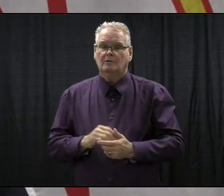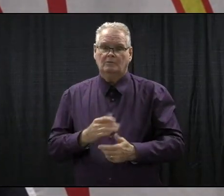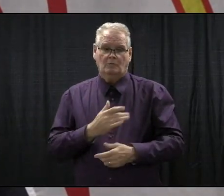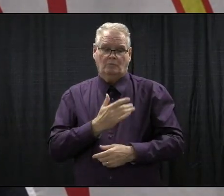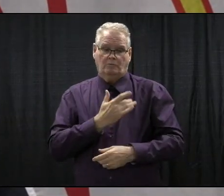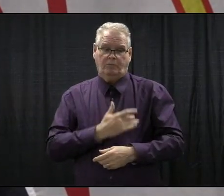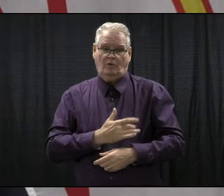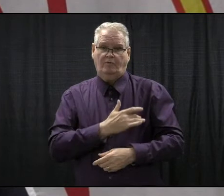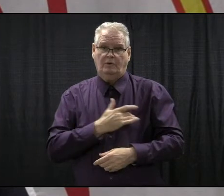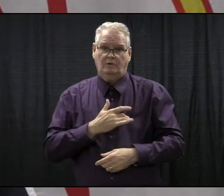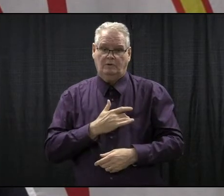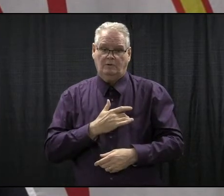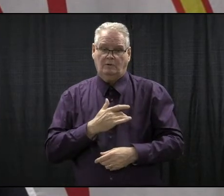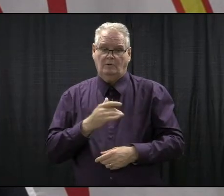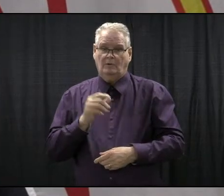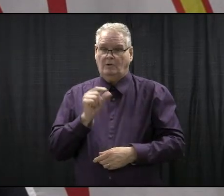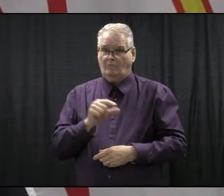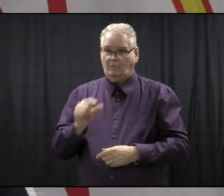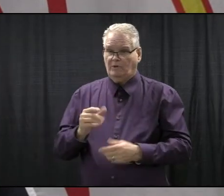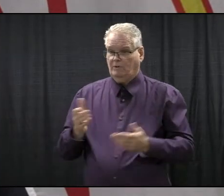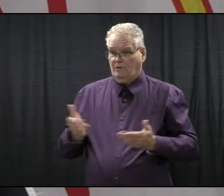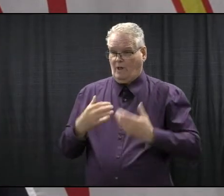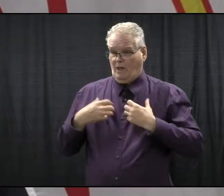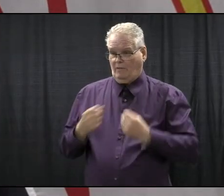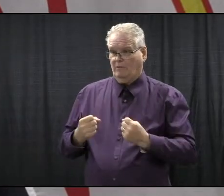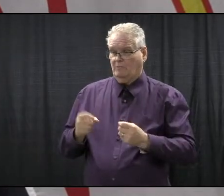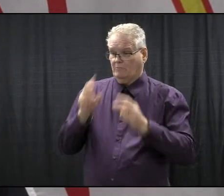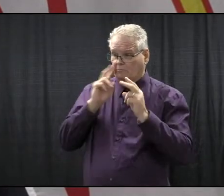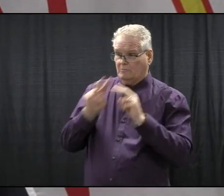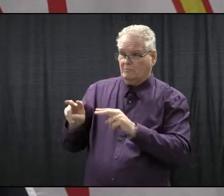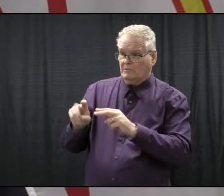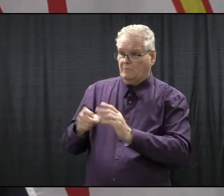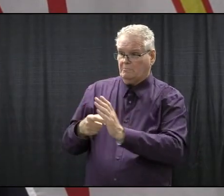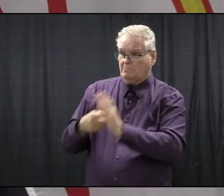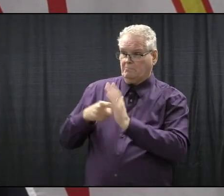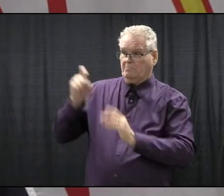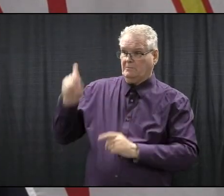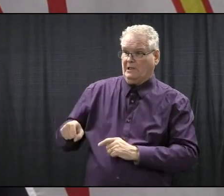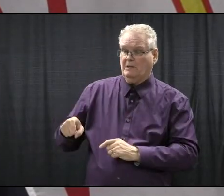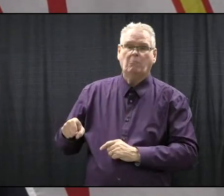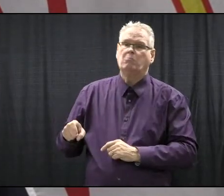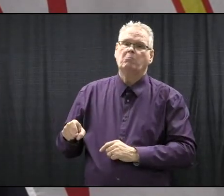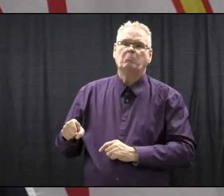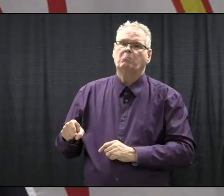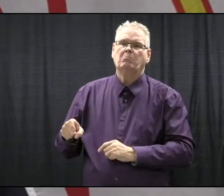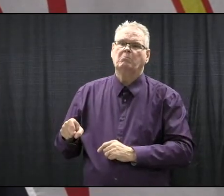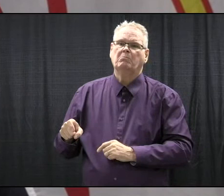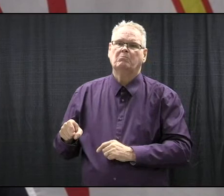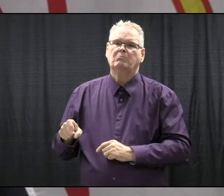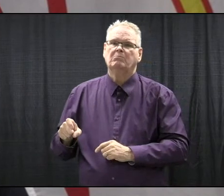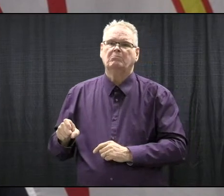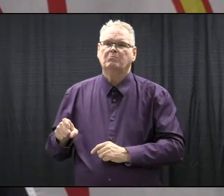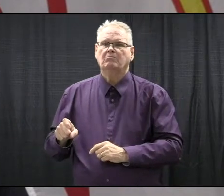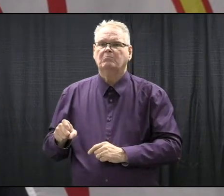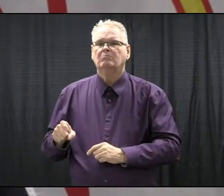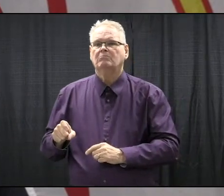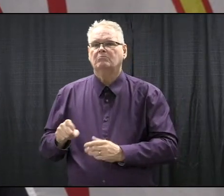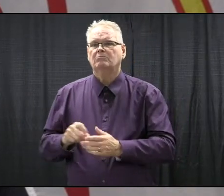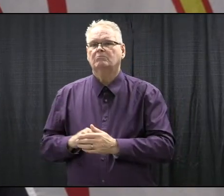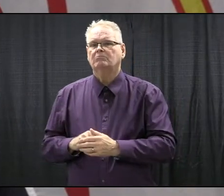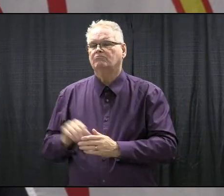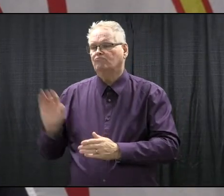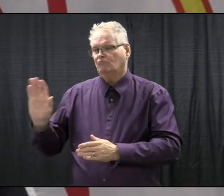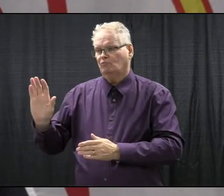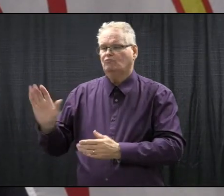release personal health information, of which a vaccination status would be, to anyone. That is